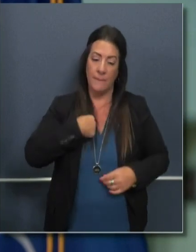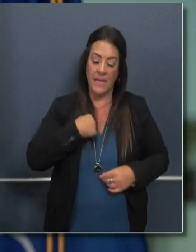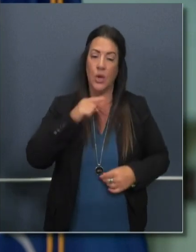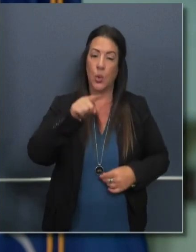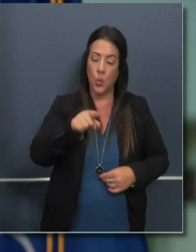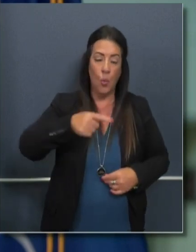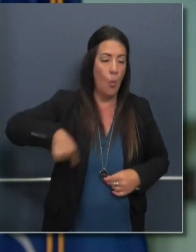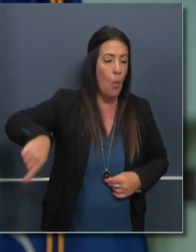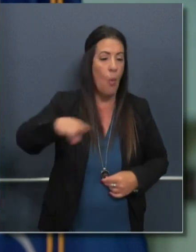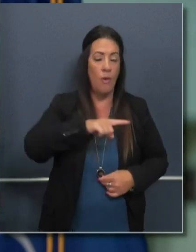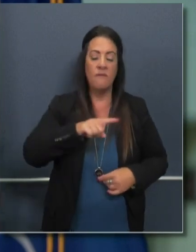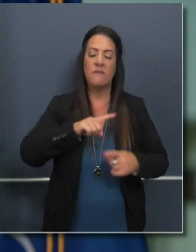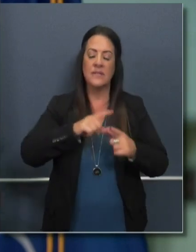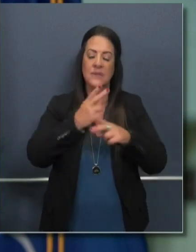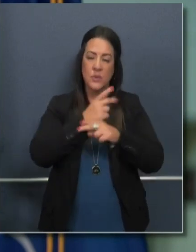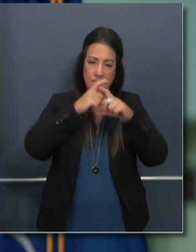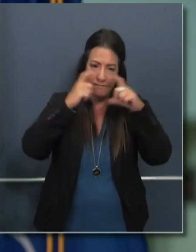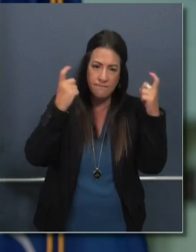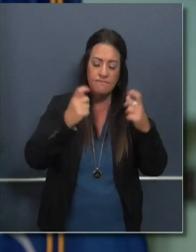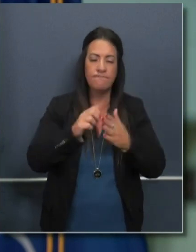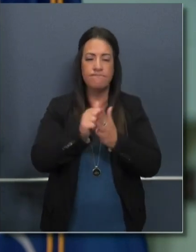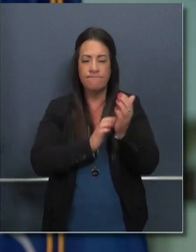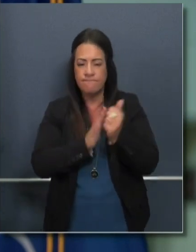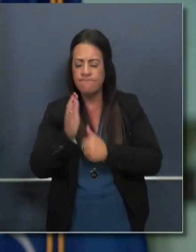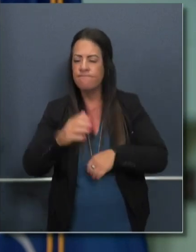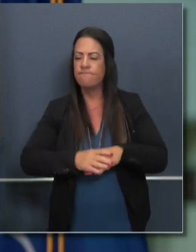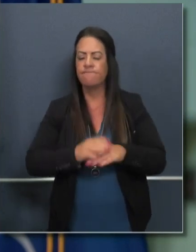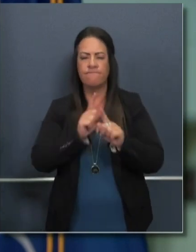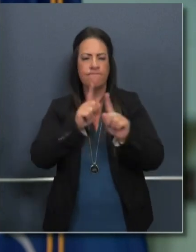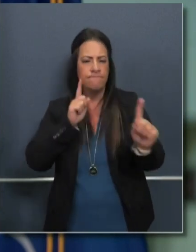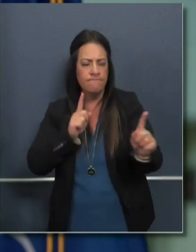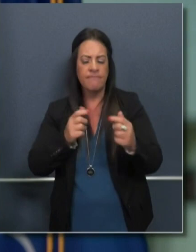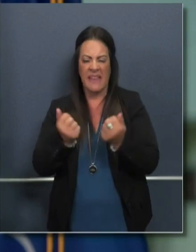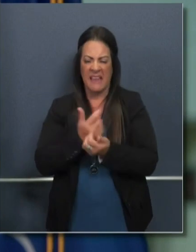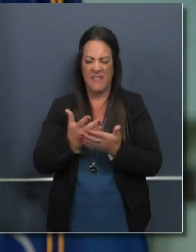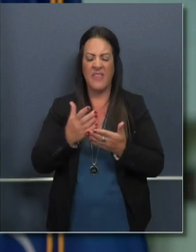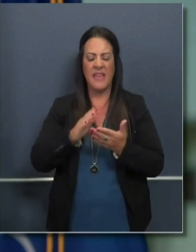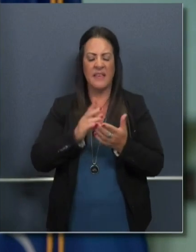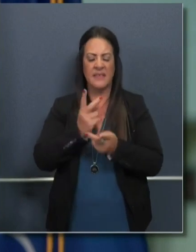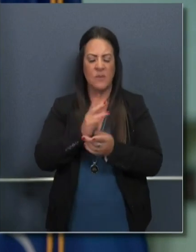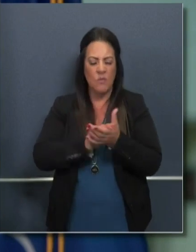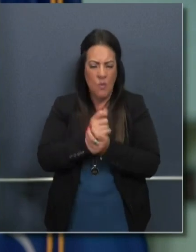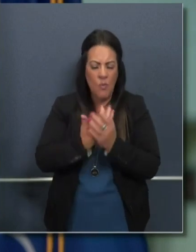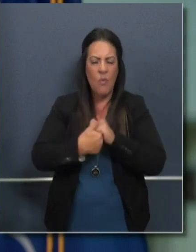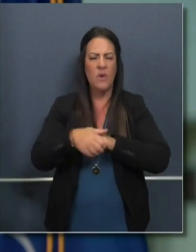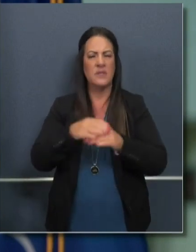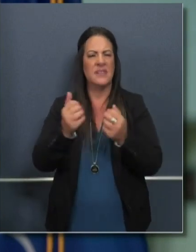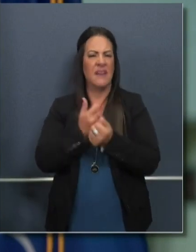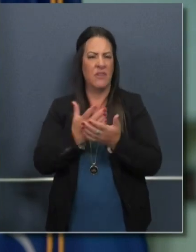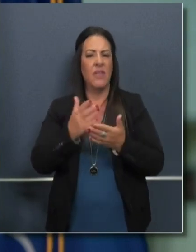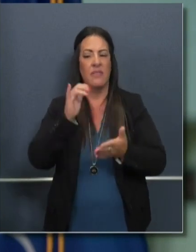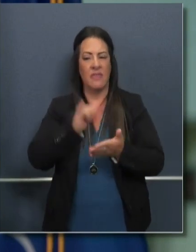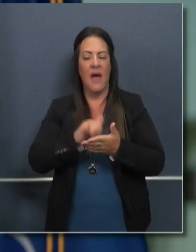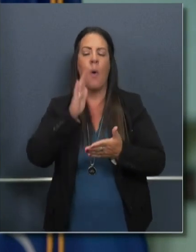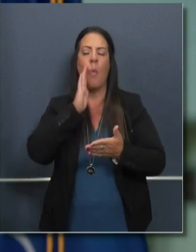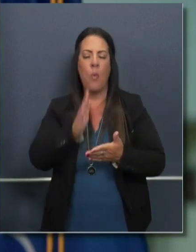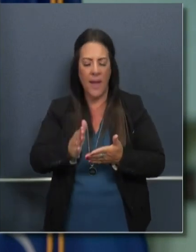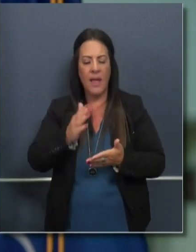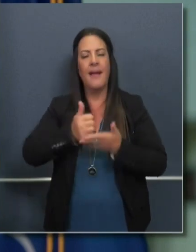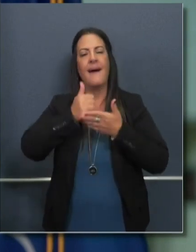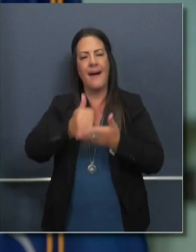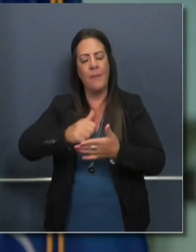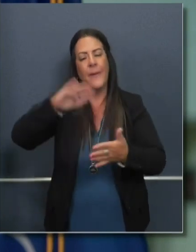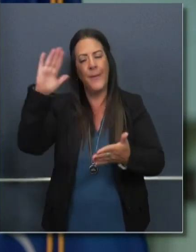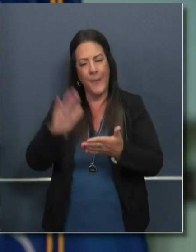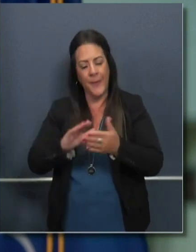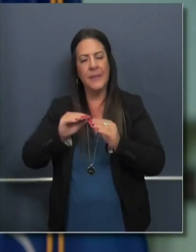face coverings that can truly help guide and advance the effort of working through this in a way that can truly mitigate the spread